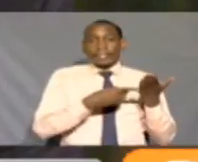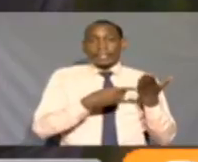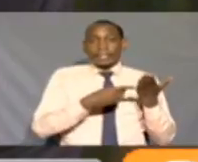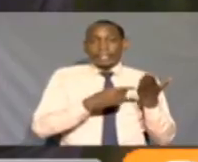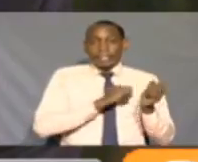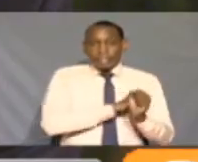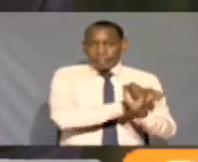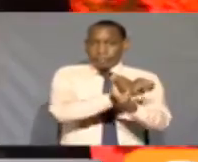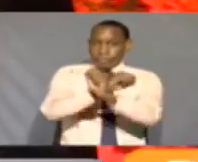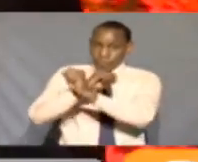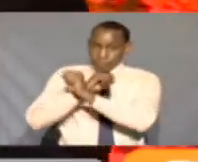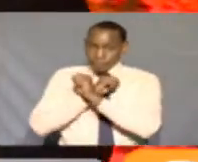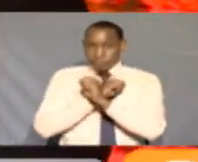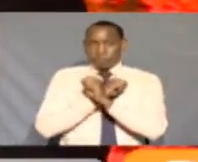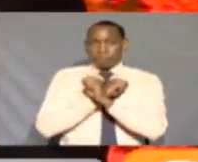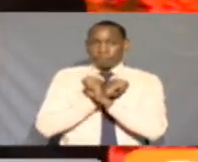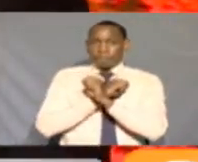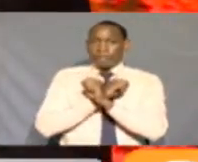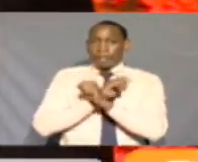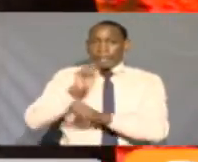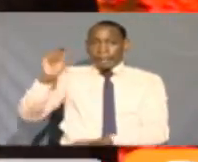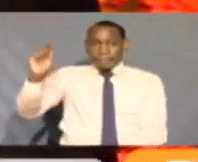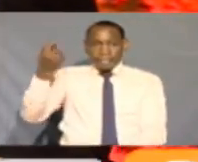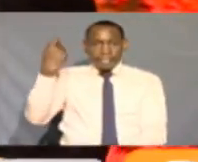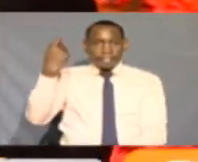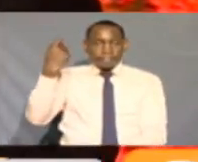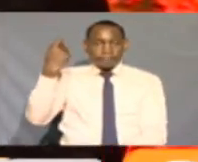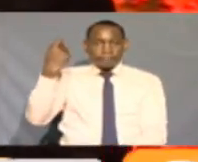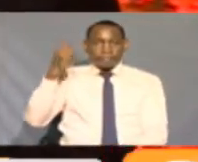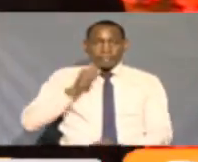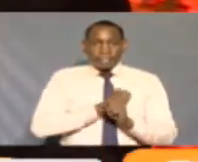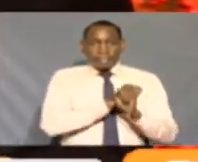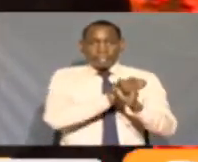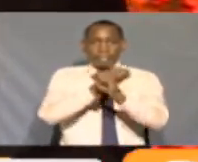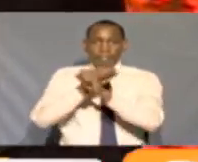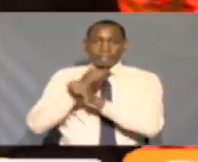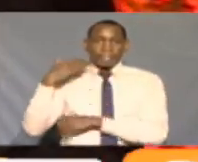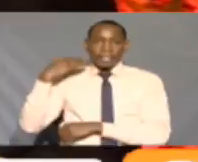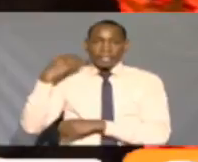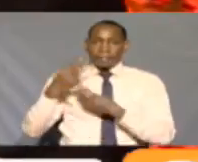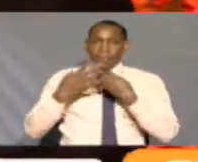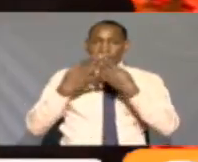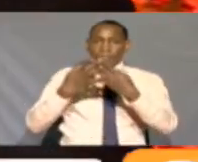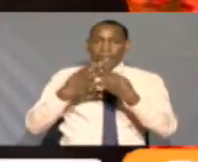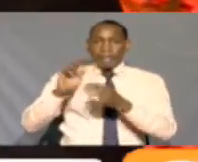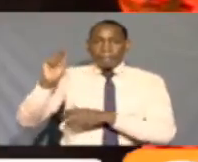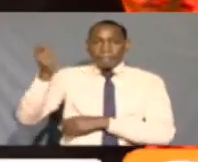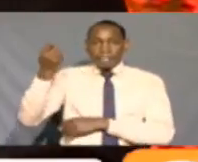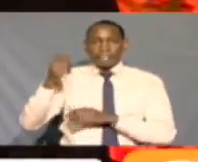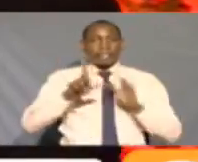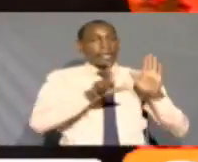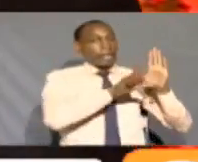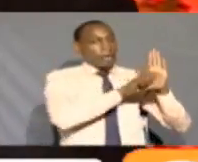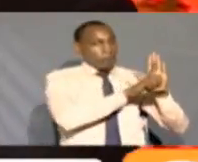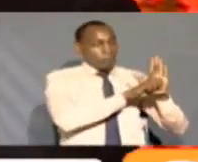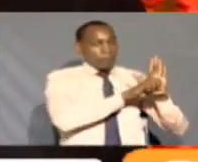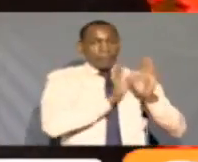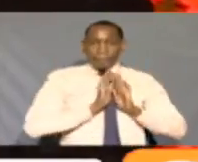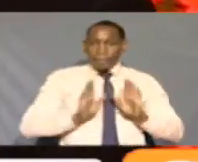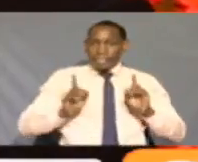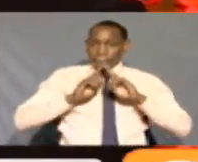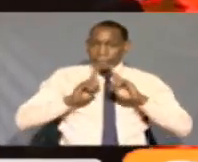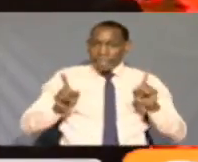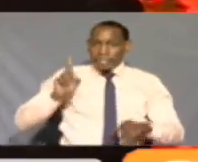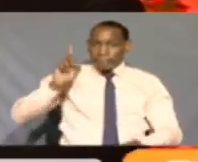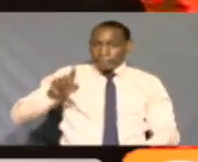immunity vests in the president. Immunity from criminal prosecution vests in the president. That is the law. However,